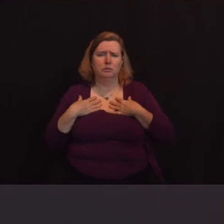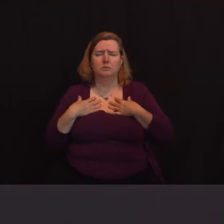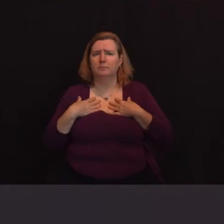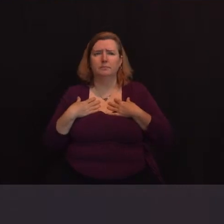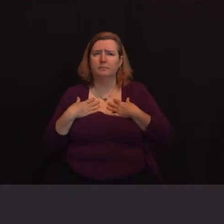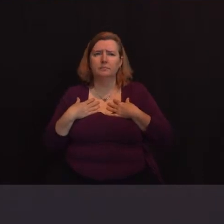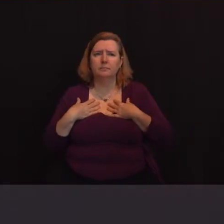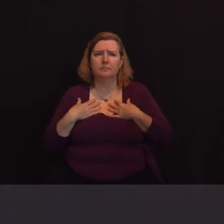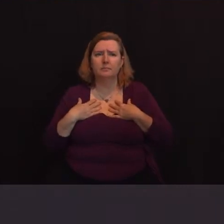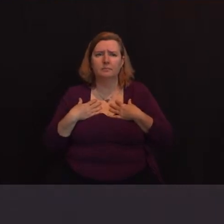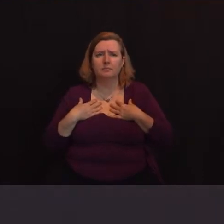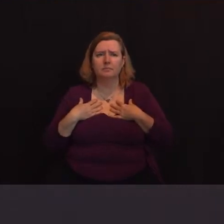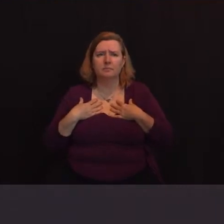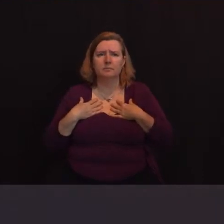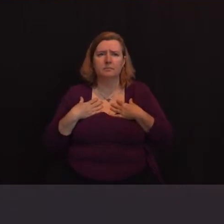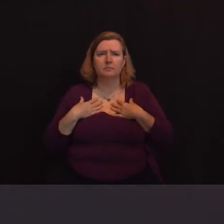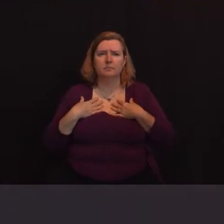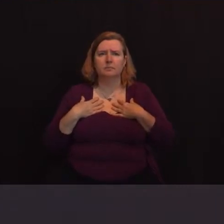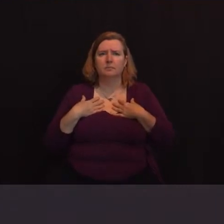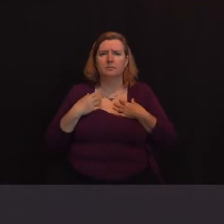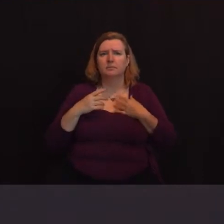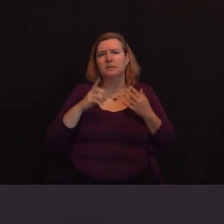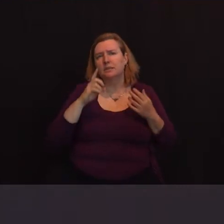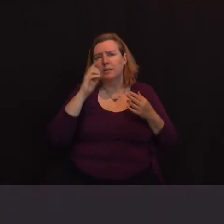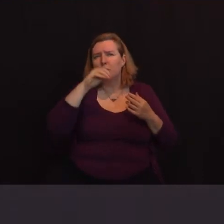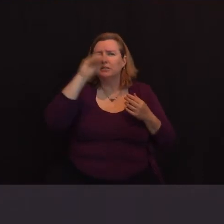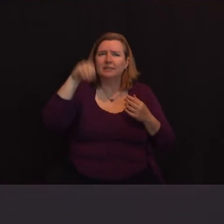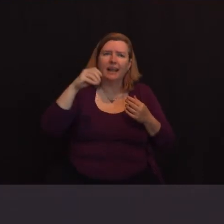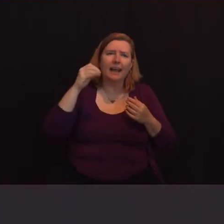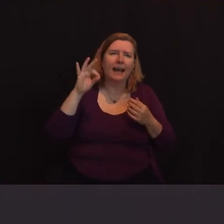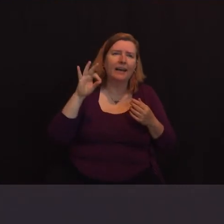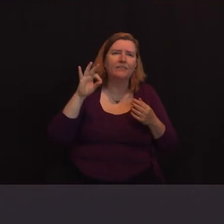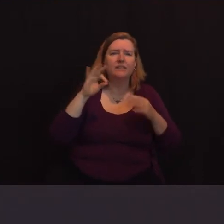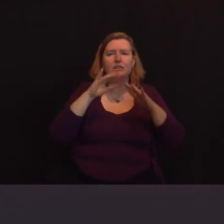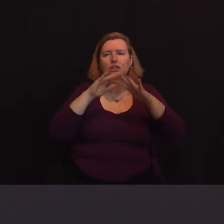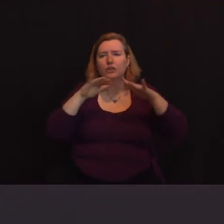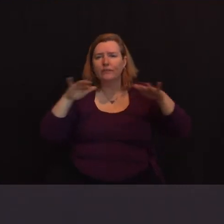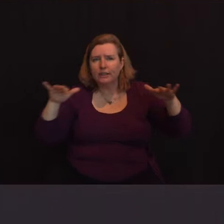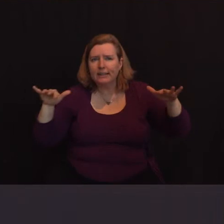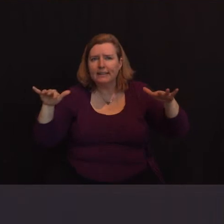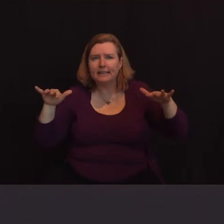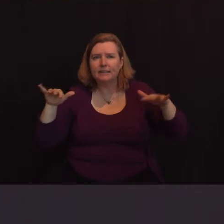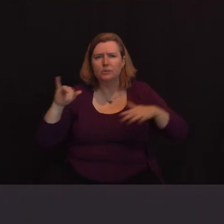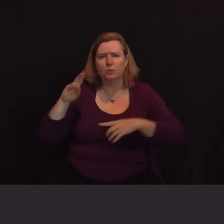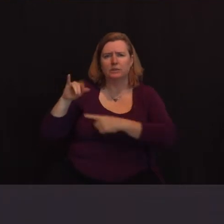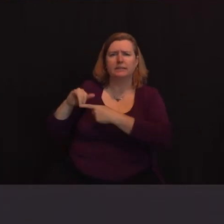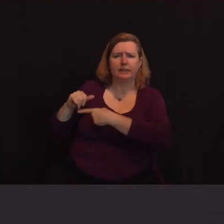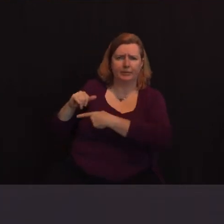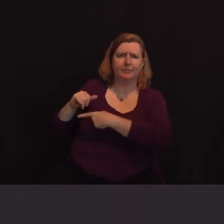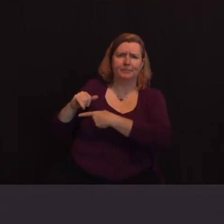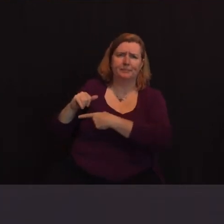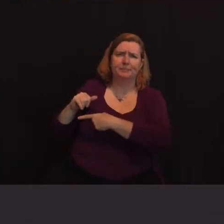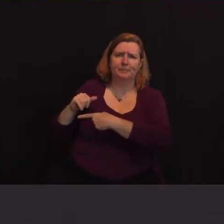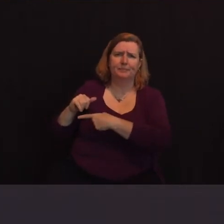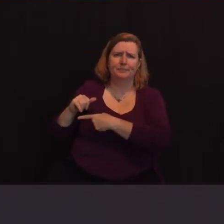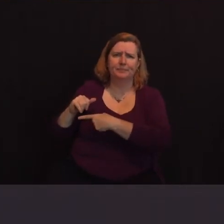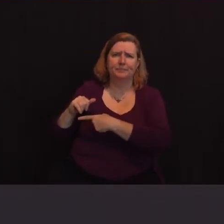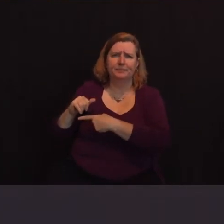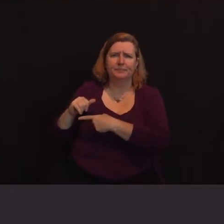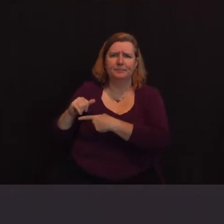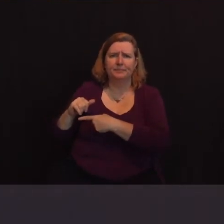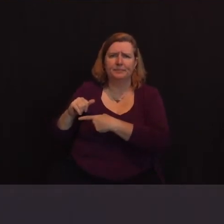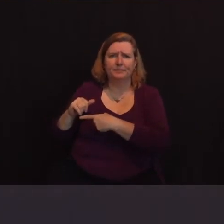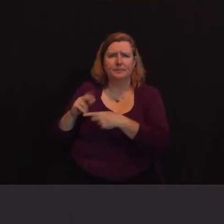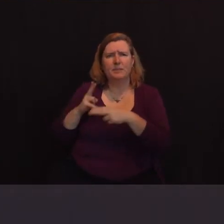Demographics and homebound folks, Judy, I'll defer to you on both of that, although I think you hit the big one today for me.